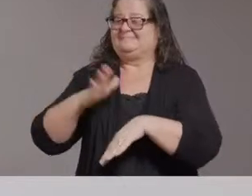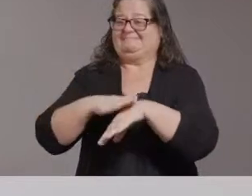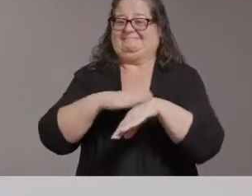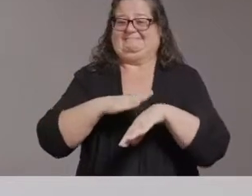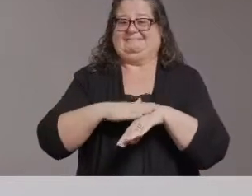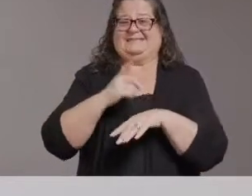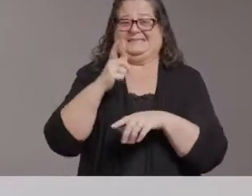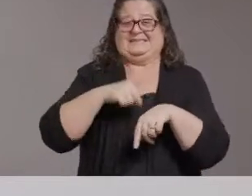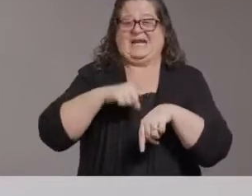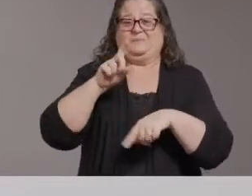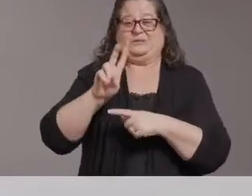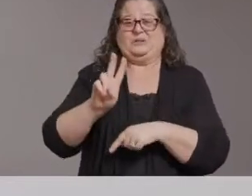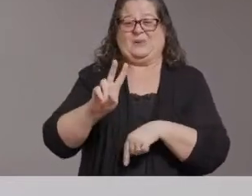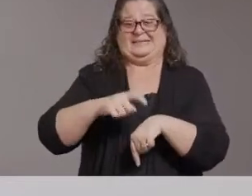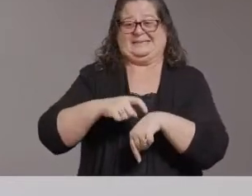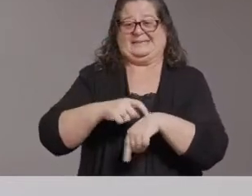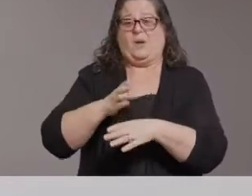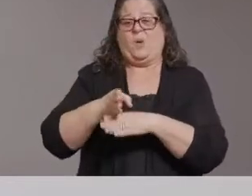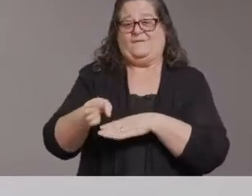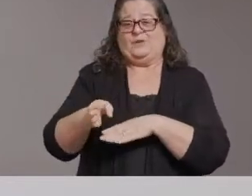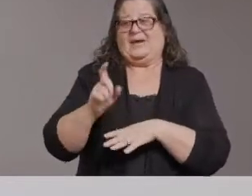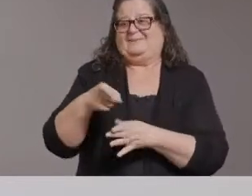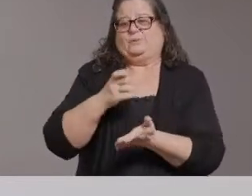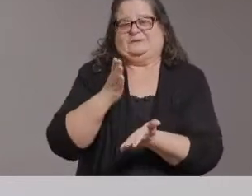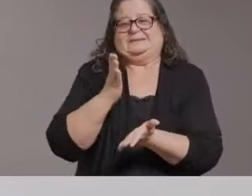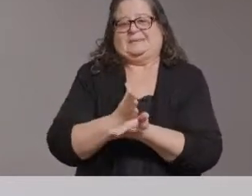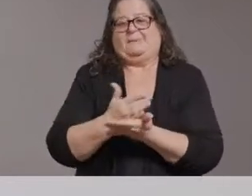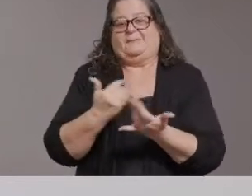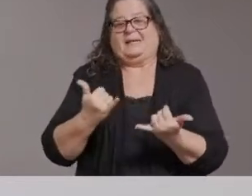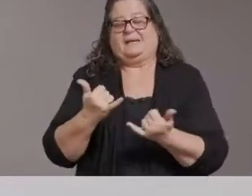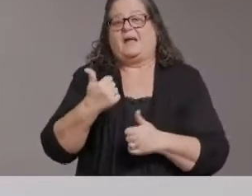our technical glitch, but we'll have to, the others with questions,